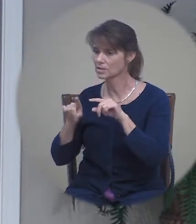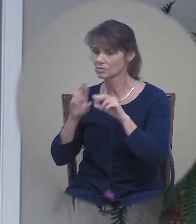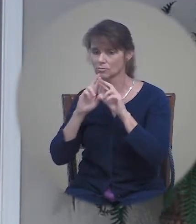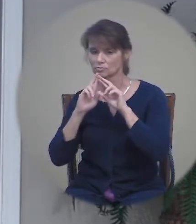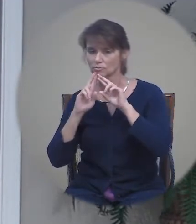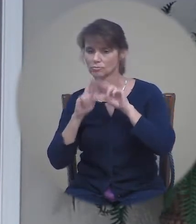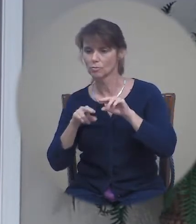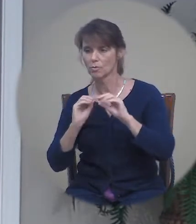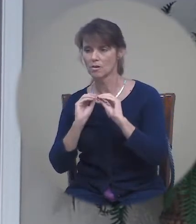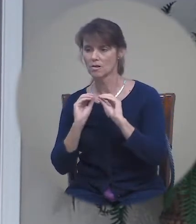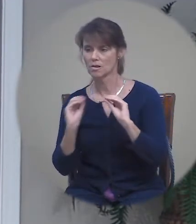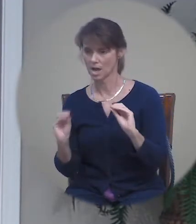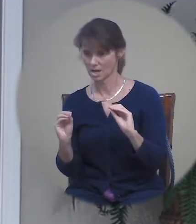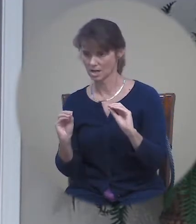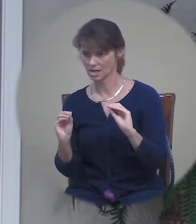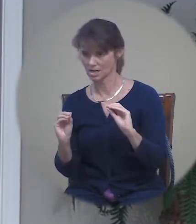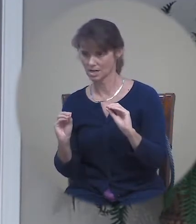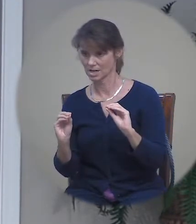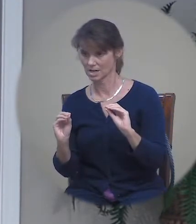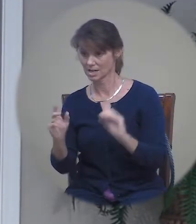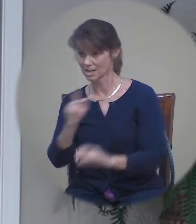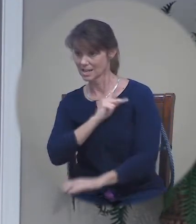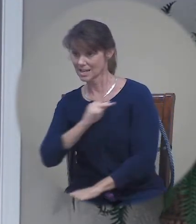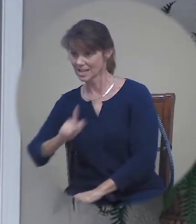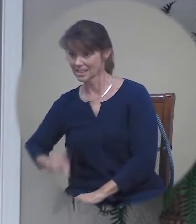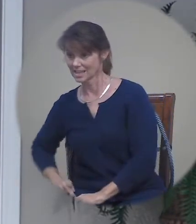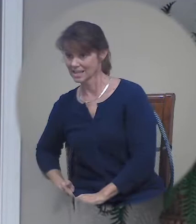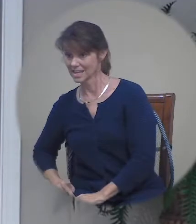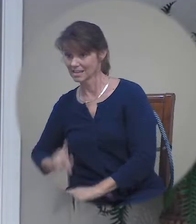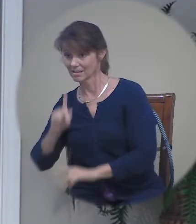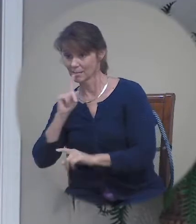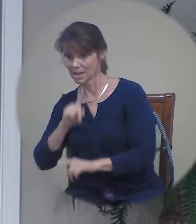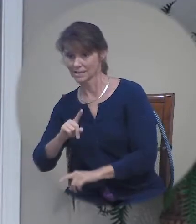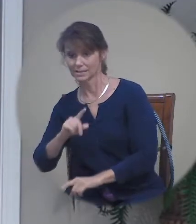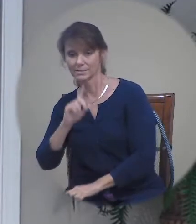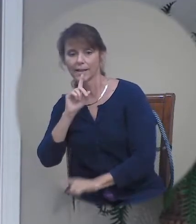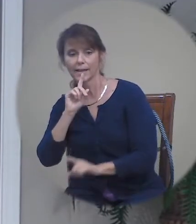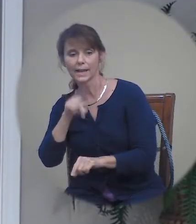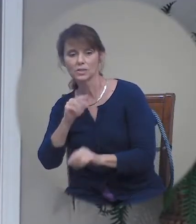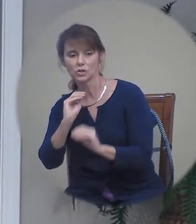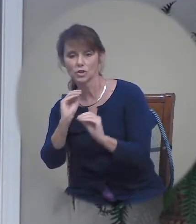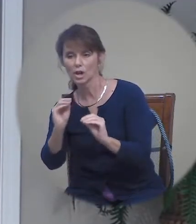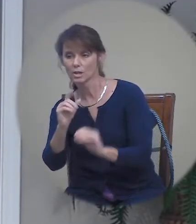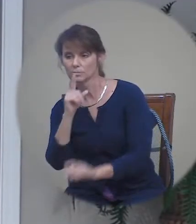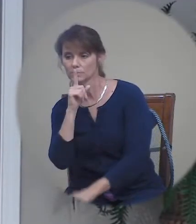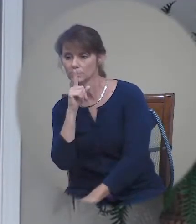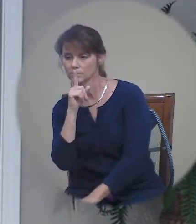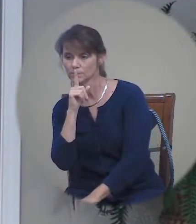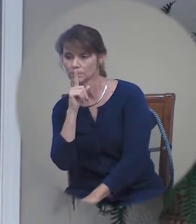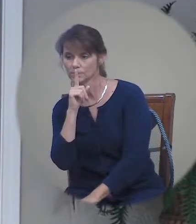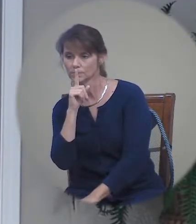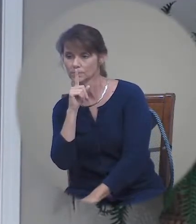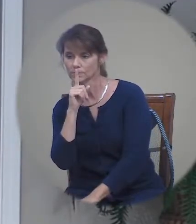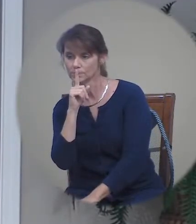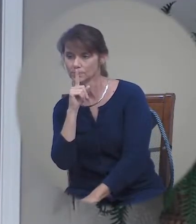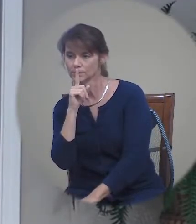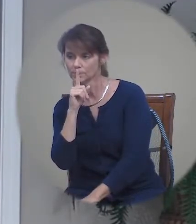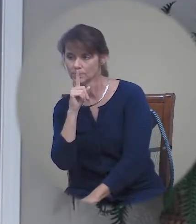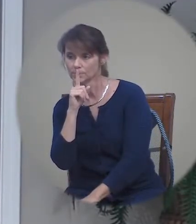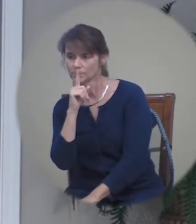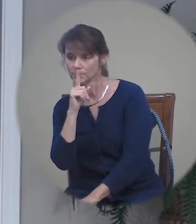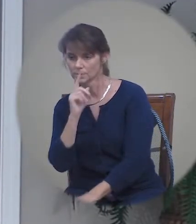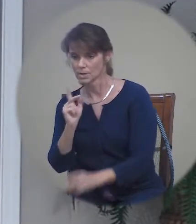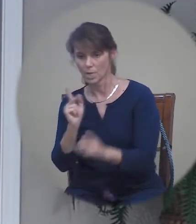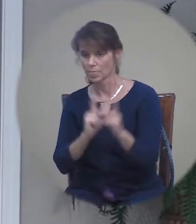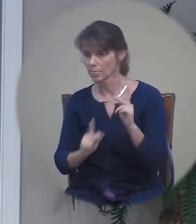was, do not answer him. Now, you could say, well, this is Hezekiah's idea,